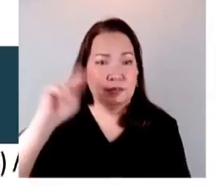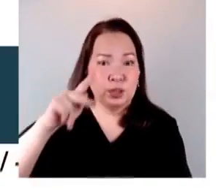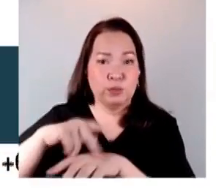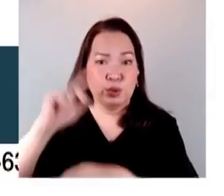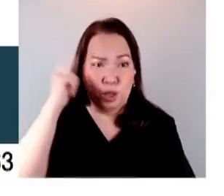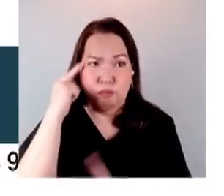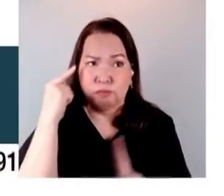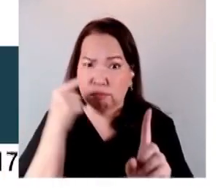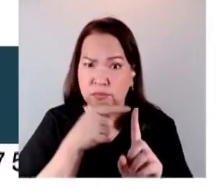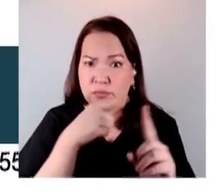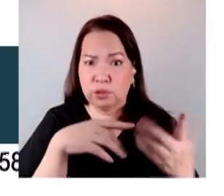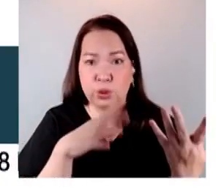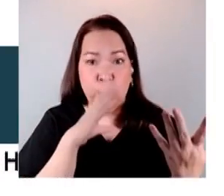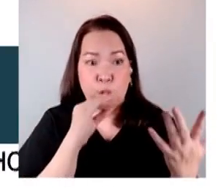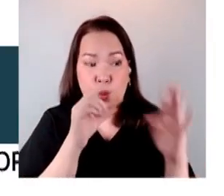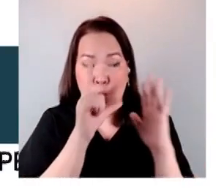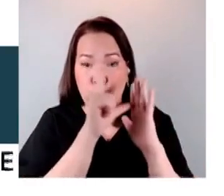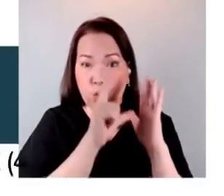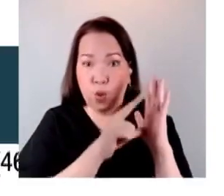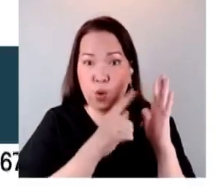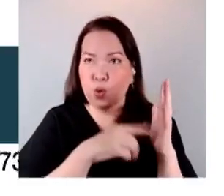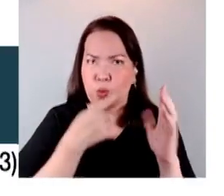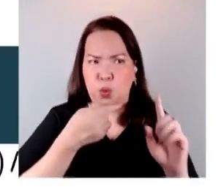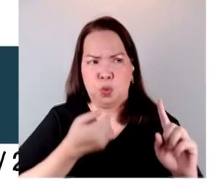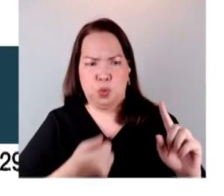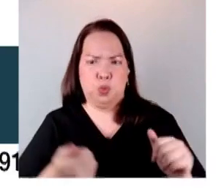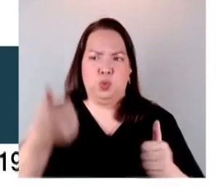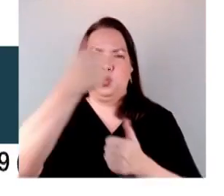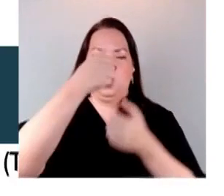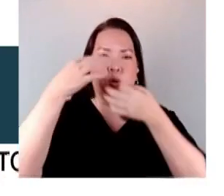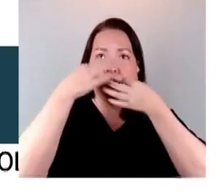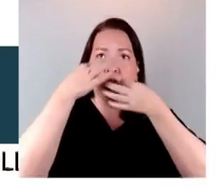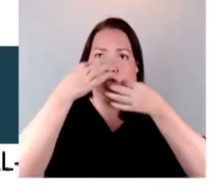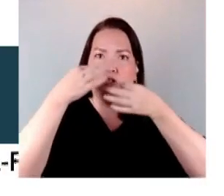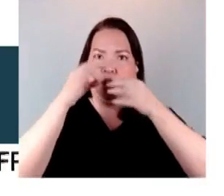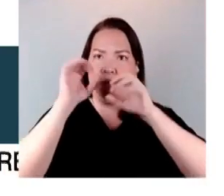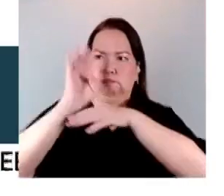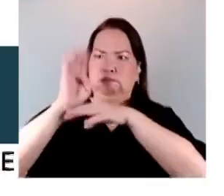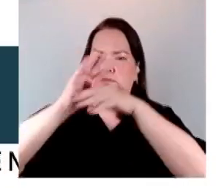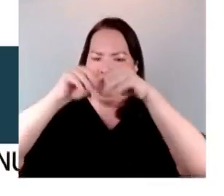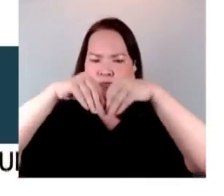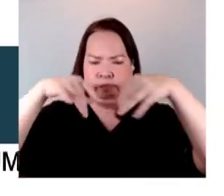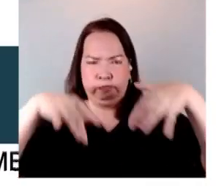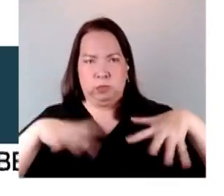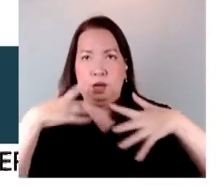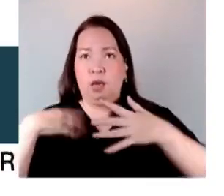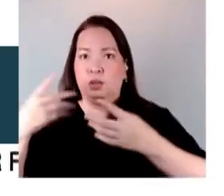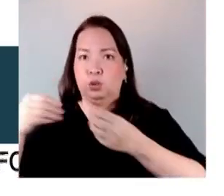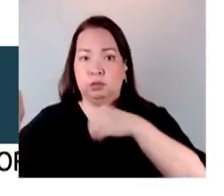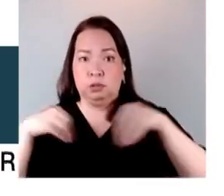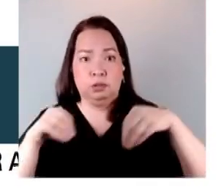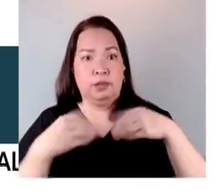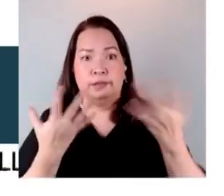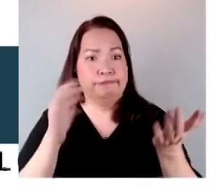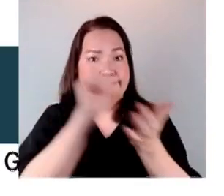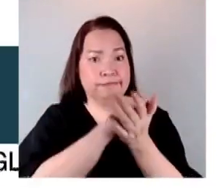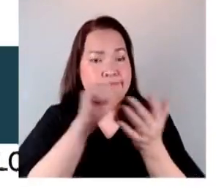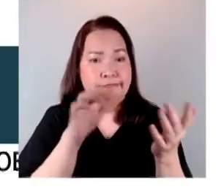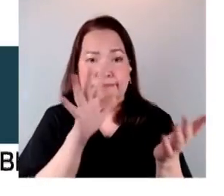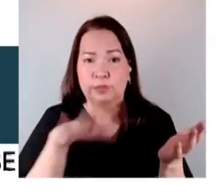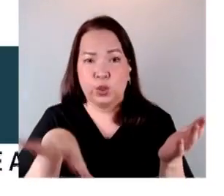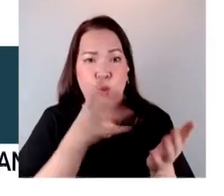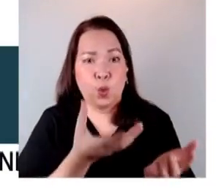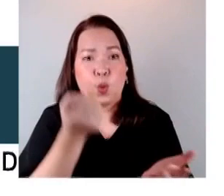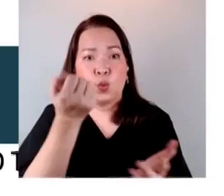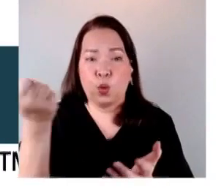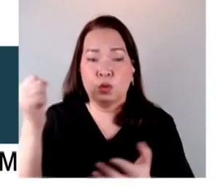after high-level drug lords, engage in high-level trafficking, and forfeit their assets. The same with smuggling,